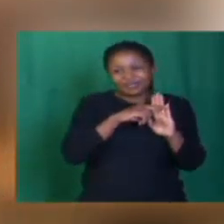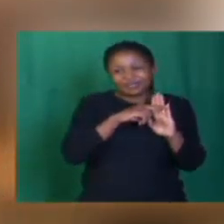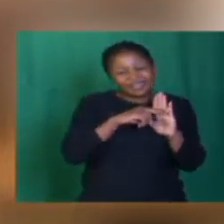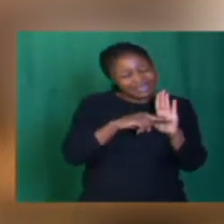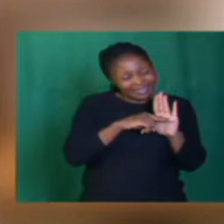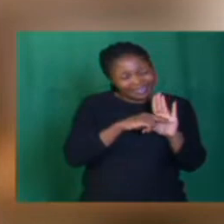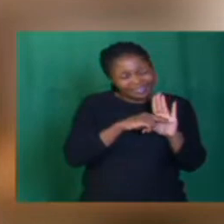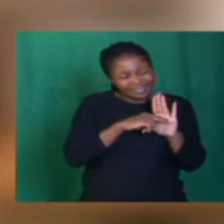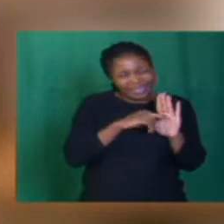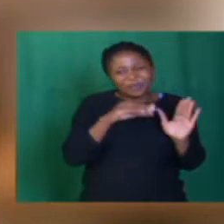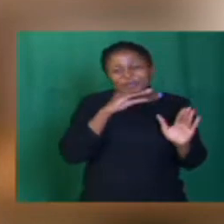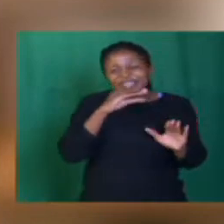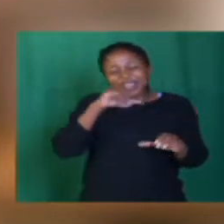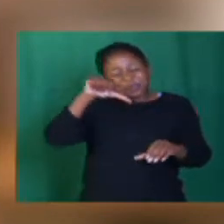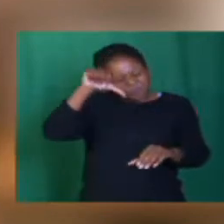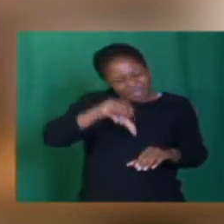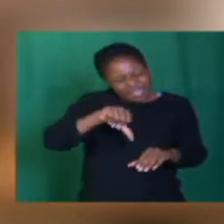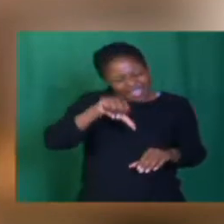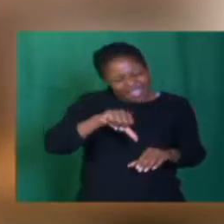now? School,